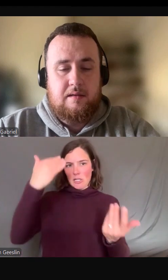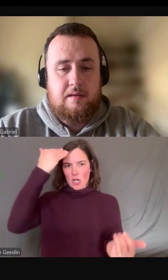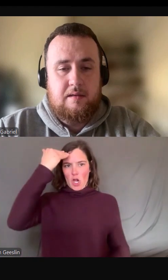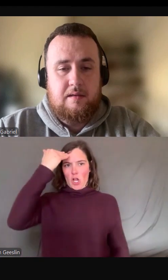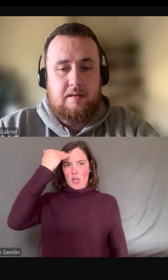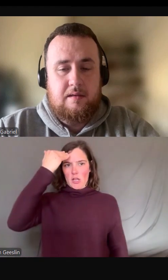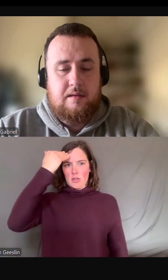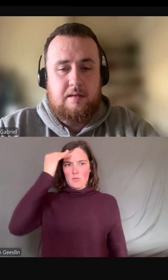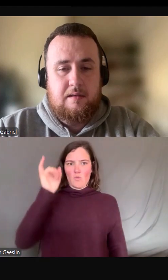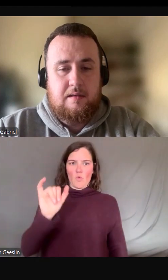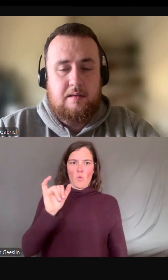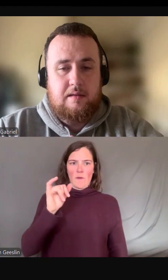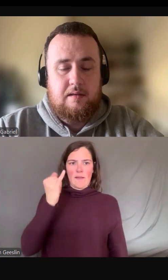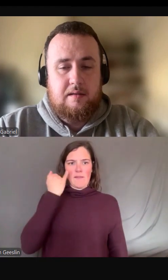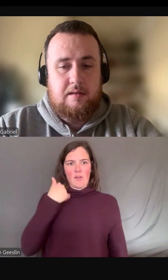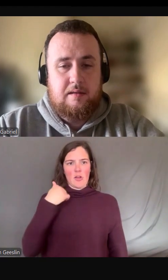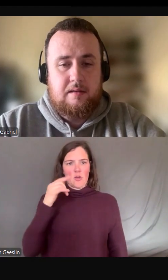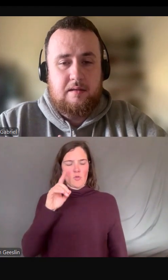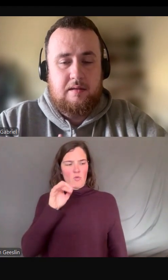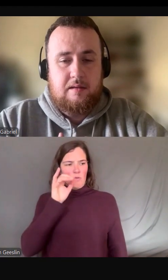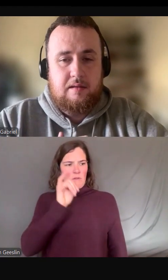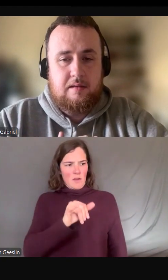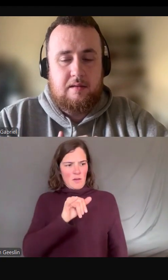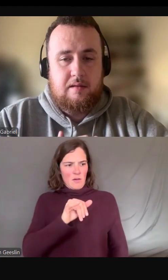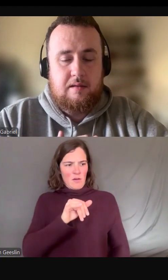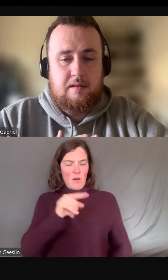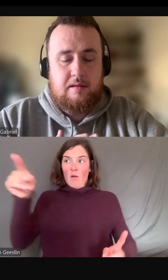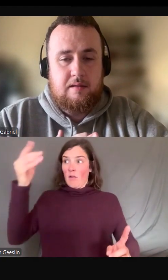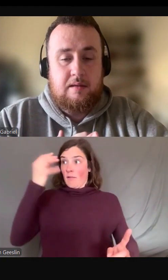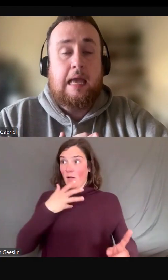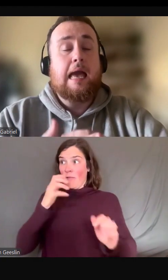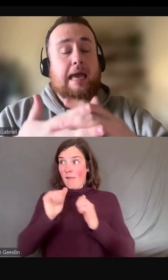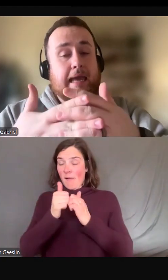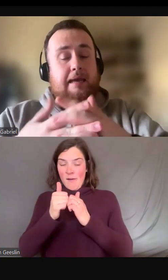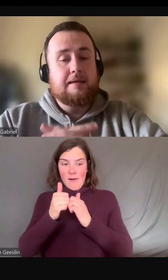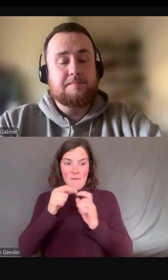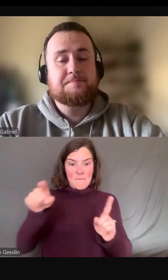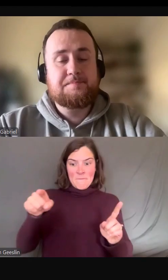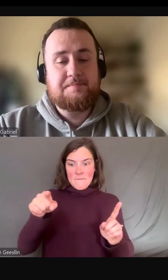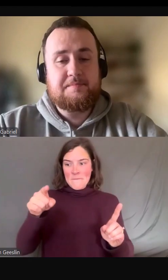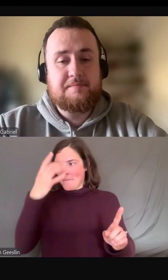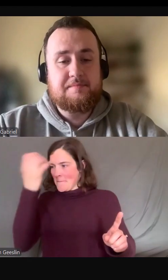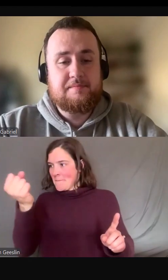this one, because they said check the menu. Oh, that's cool. So